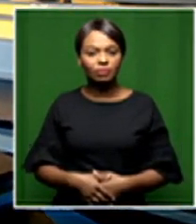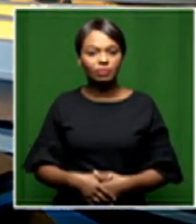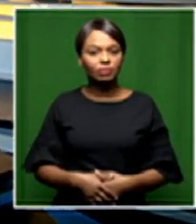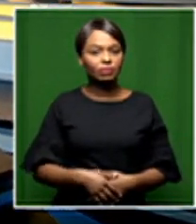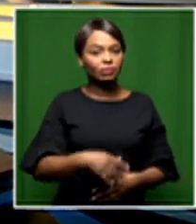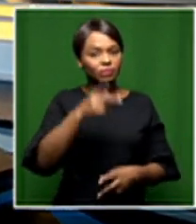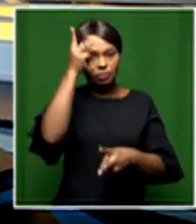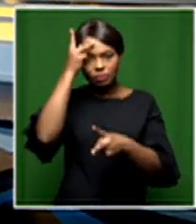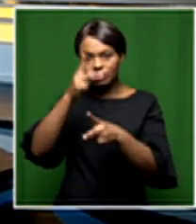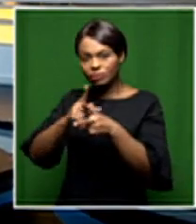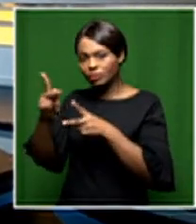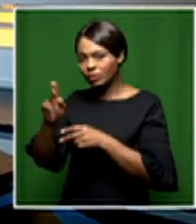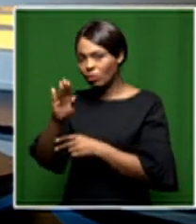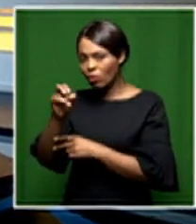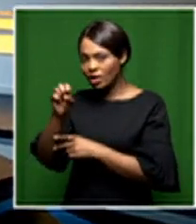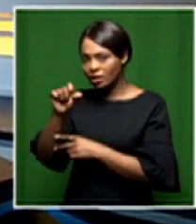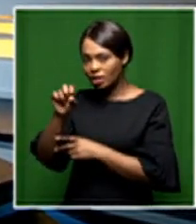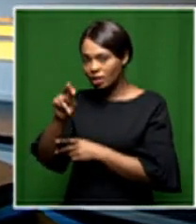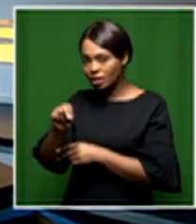Professor Booysen?